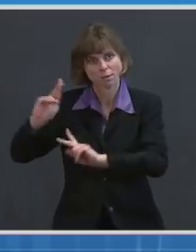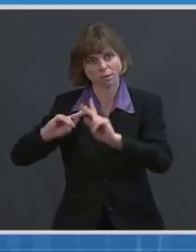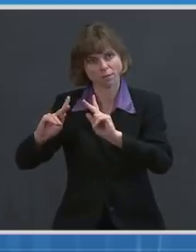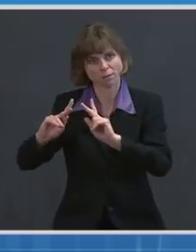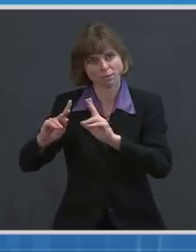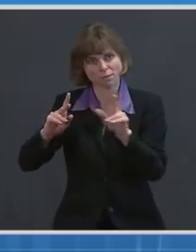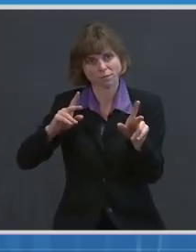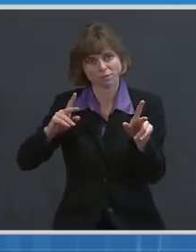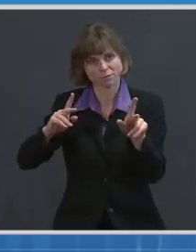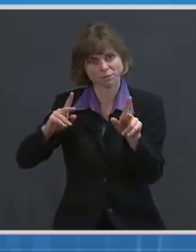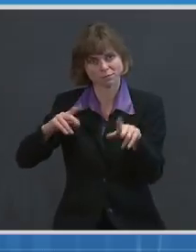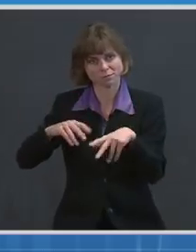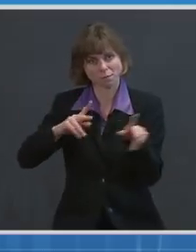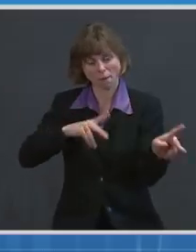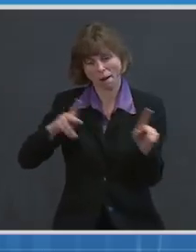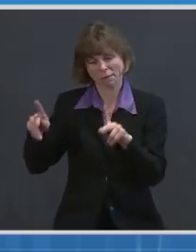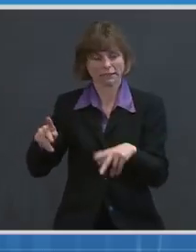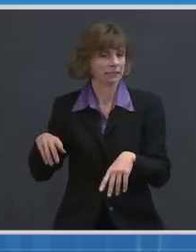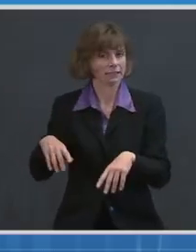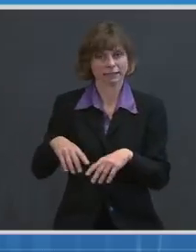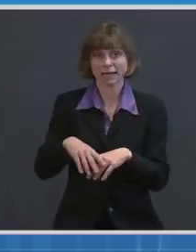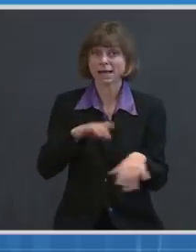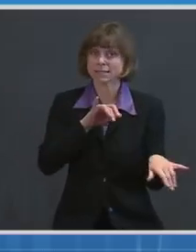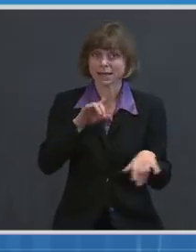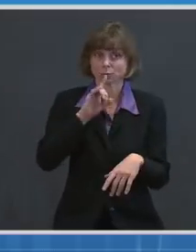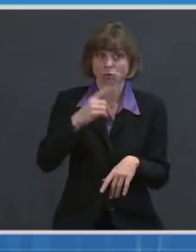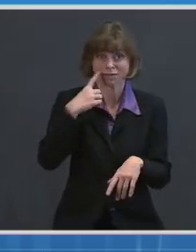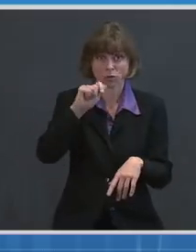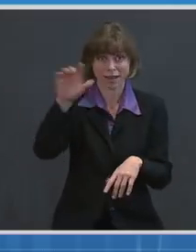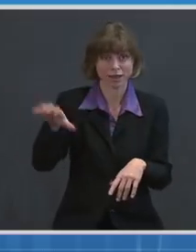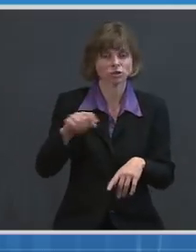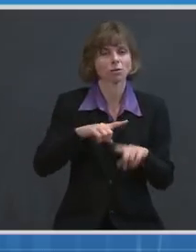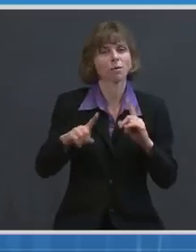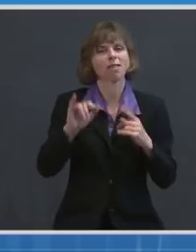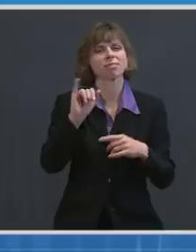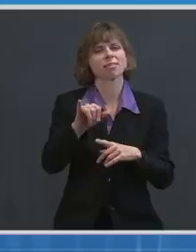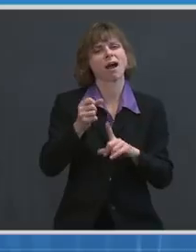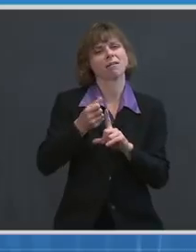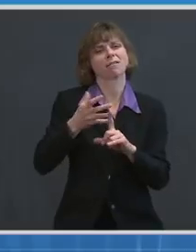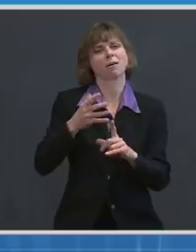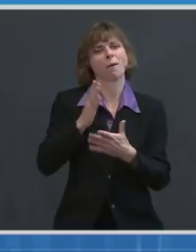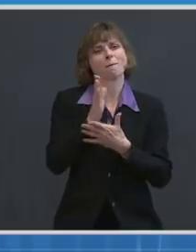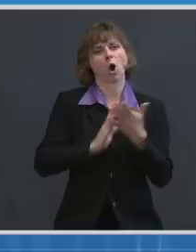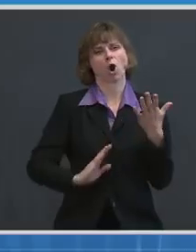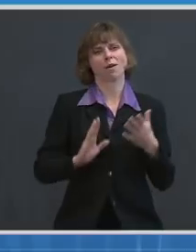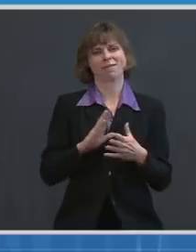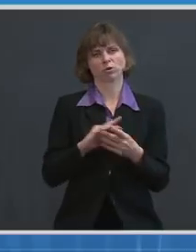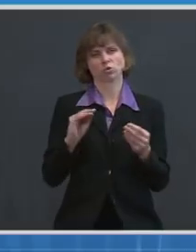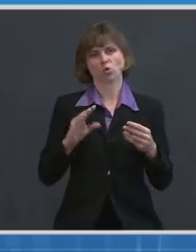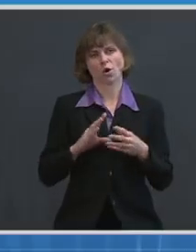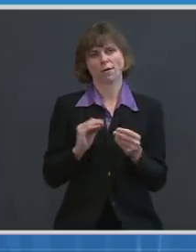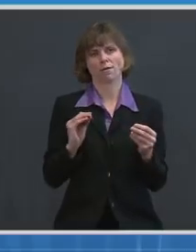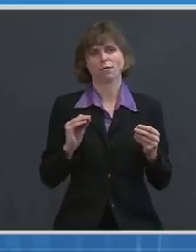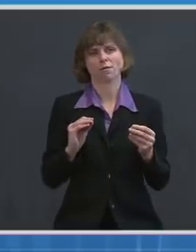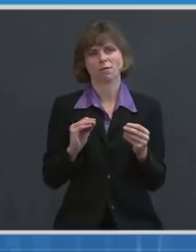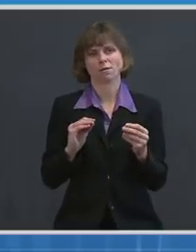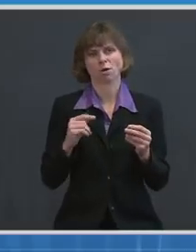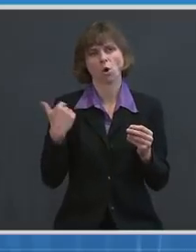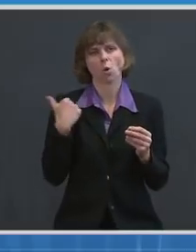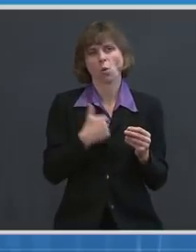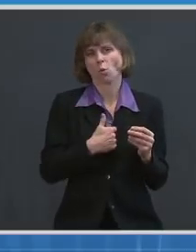individuals. But this all still only tells part of the story, as we remain limited by the completeness of our